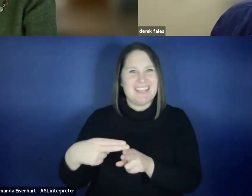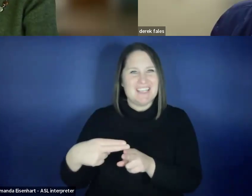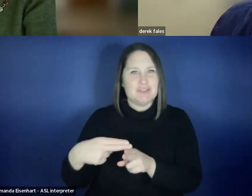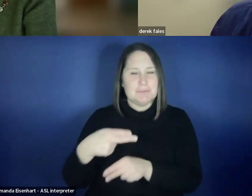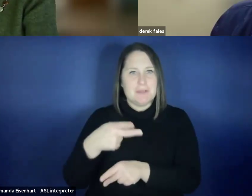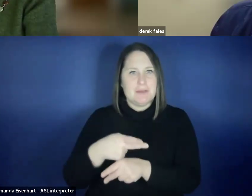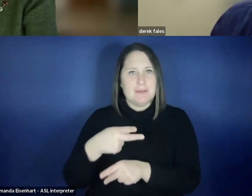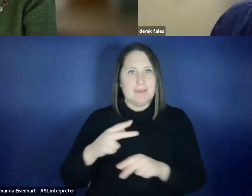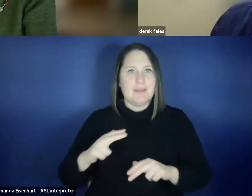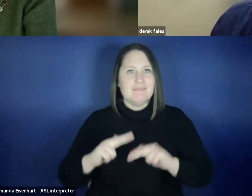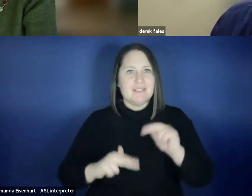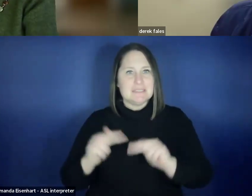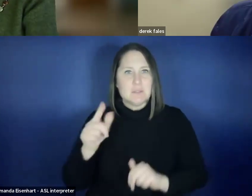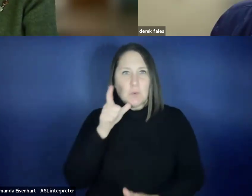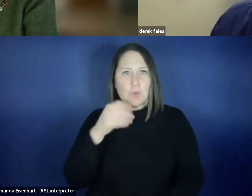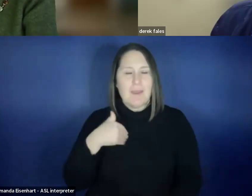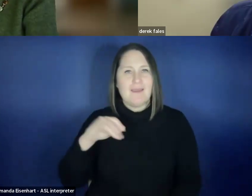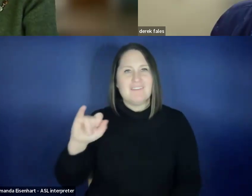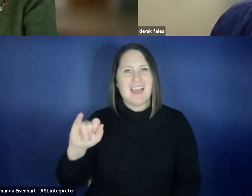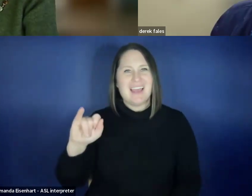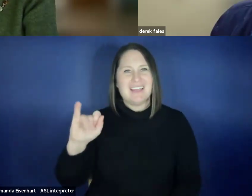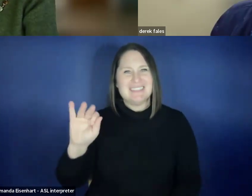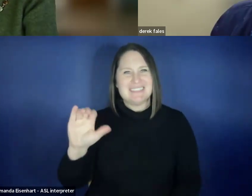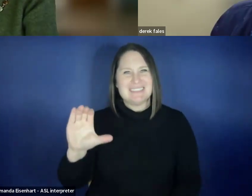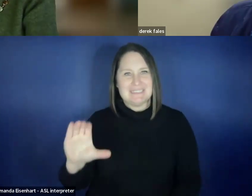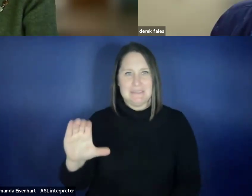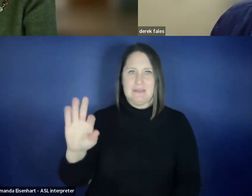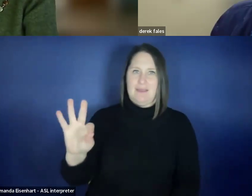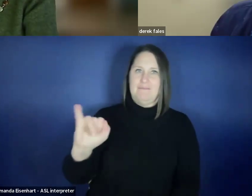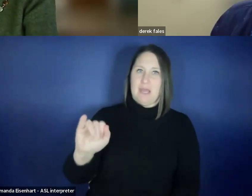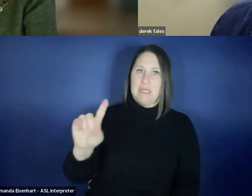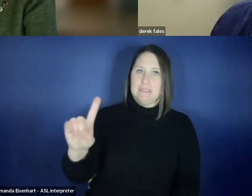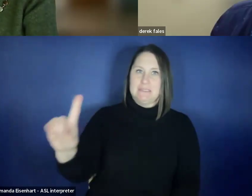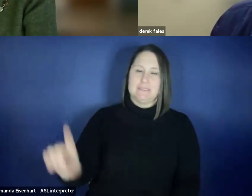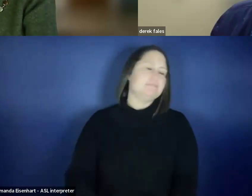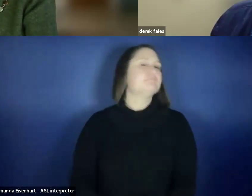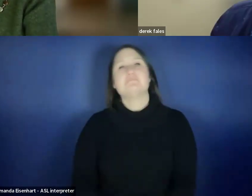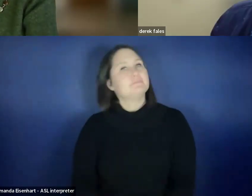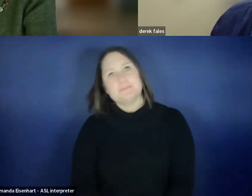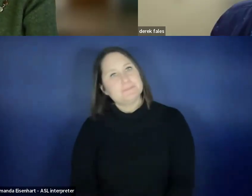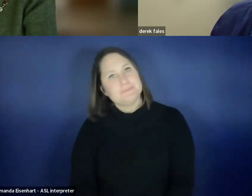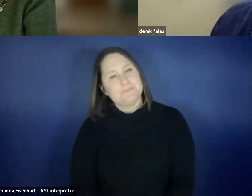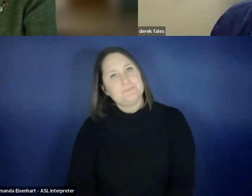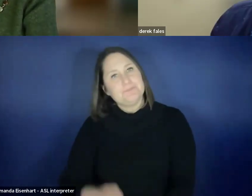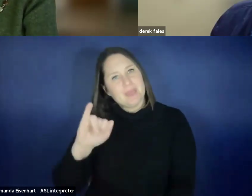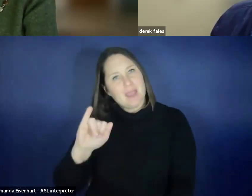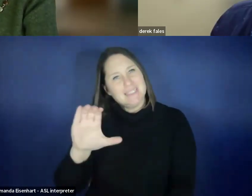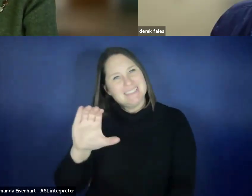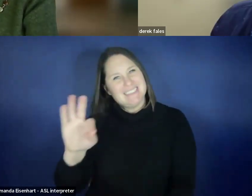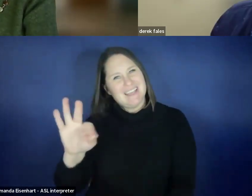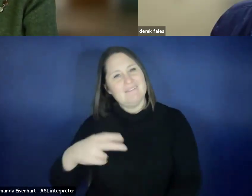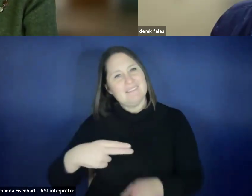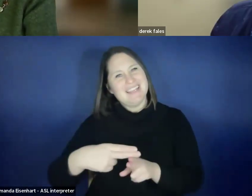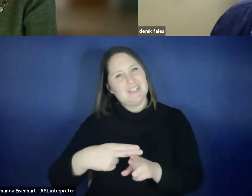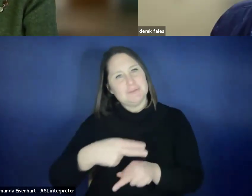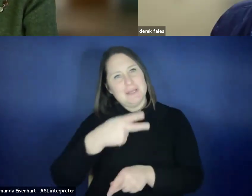with IDD, ICF IDD? No. So ICF's intermediate care facilities for individuals